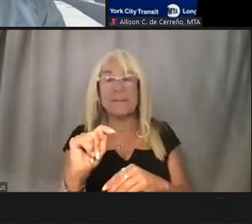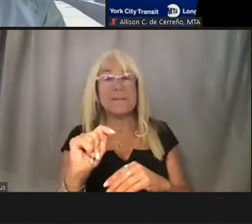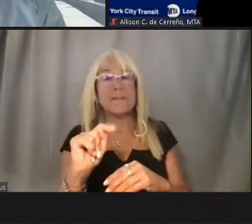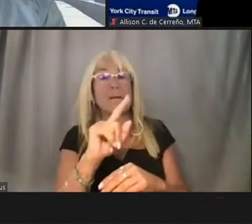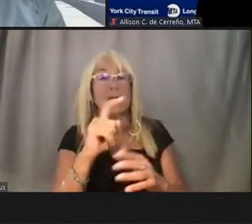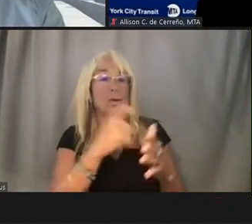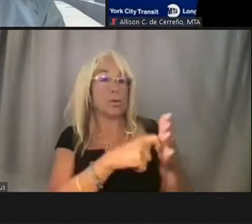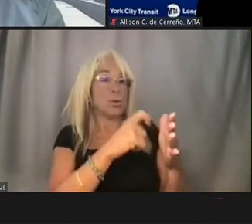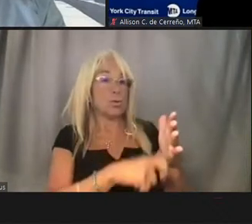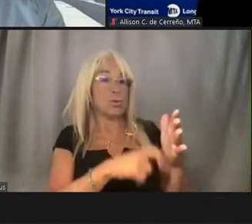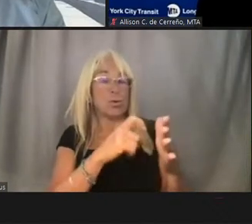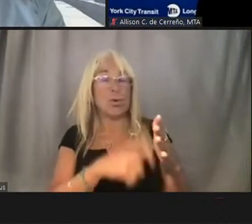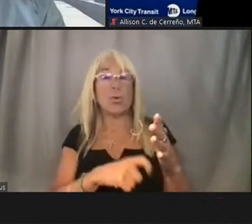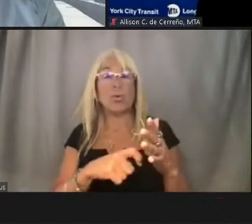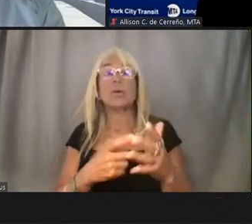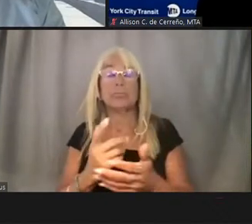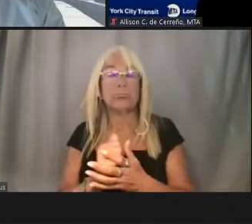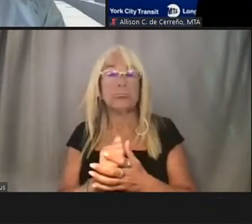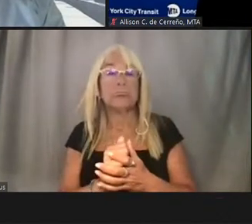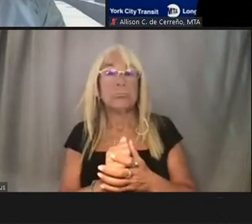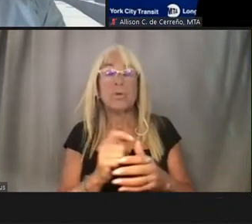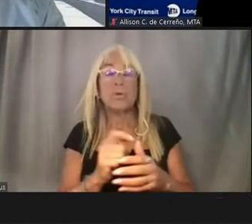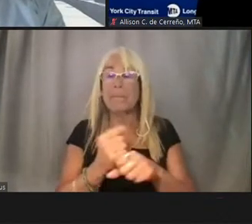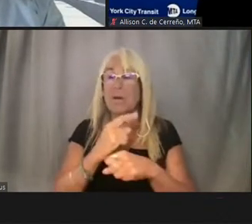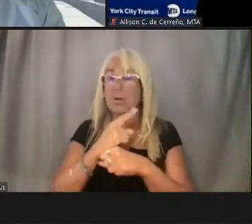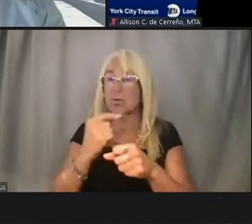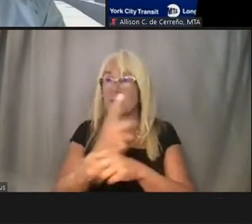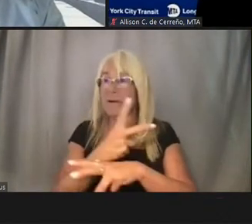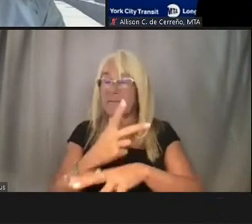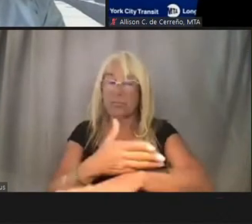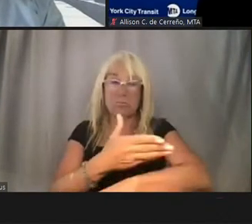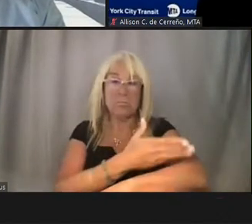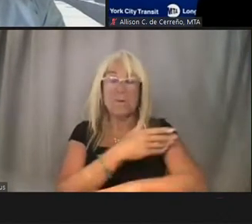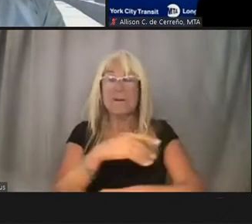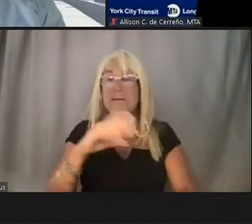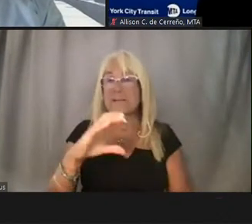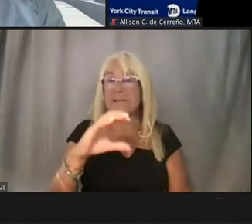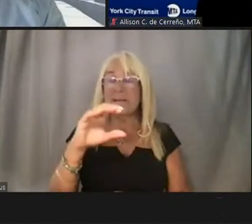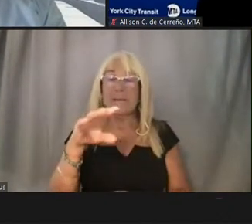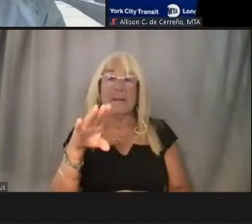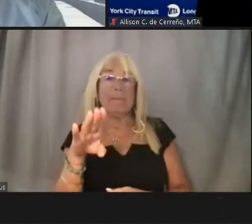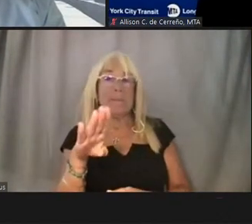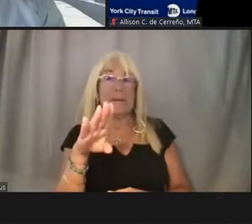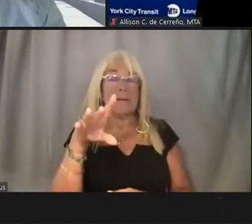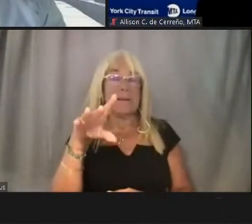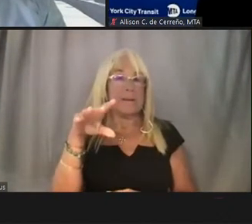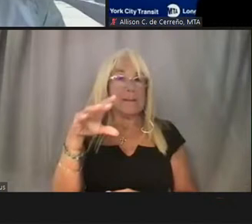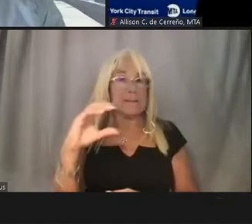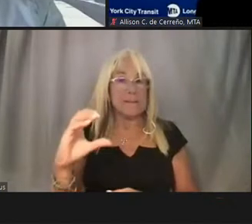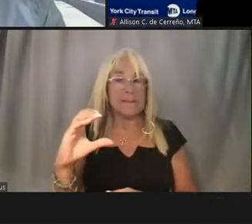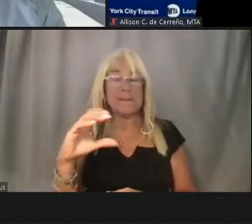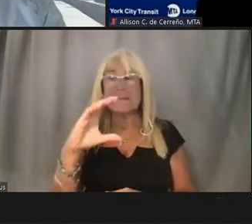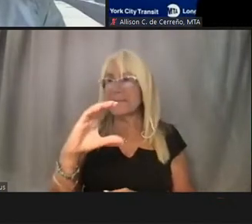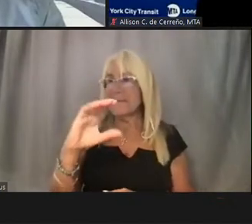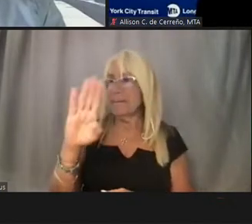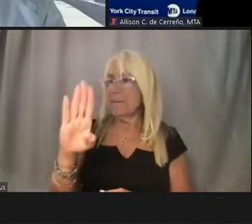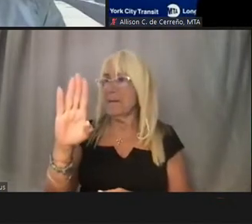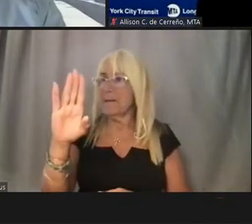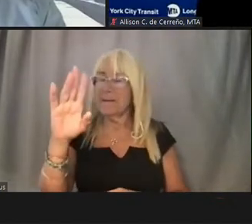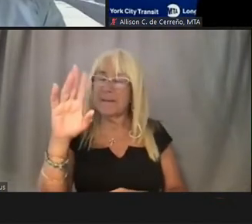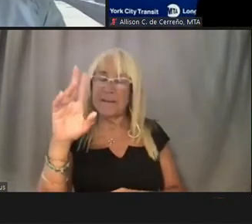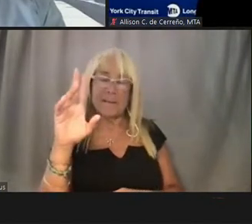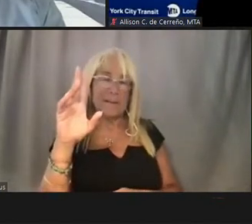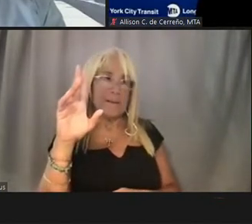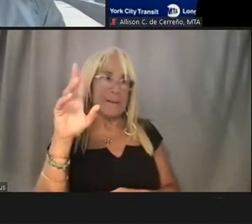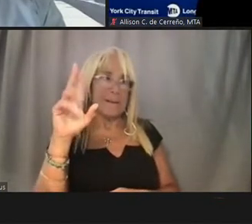transit system is brought to a state of good repair CBC also articulated recommendations for CBD tolls in getting the pricing